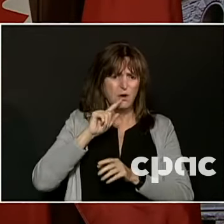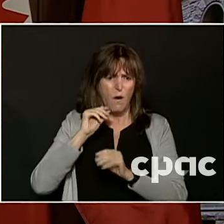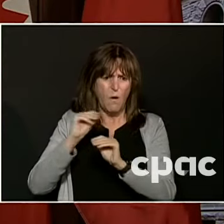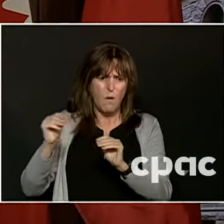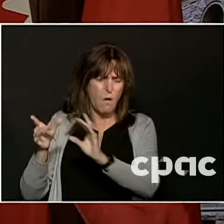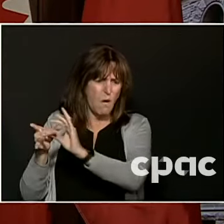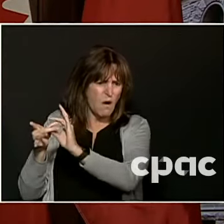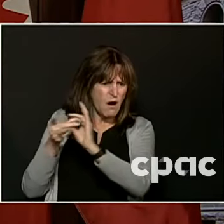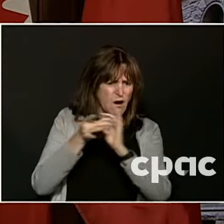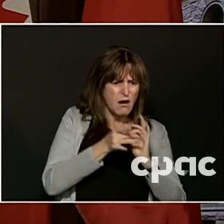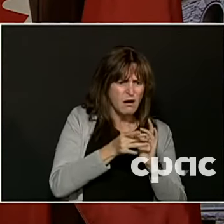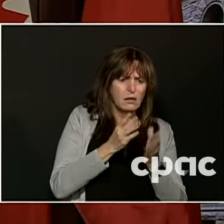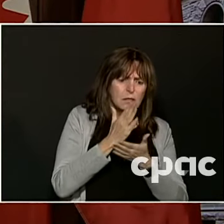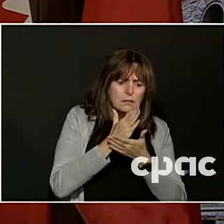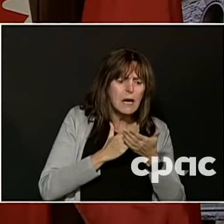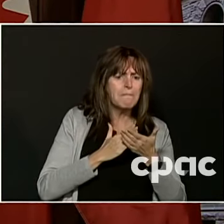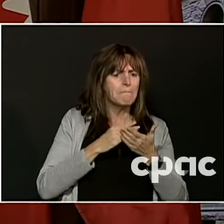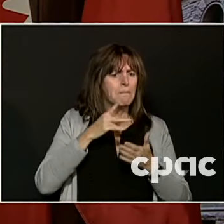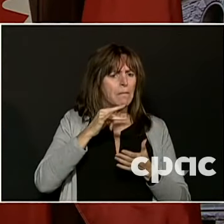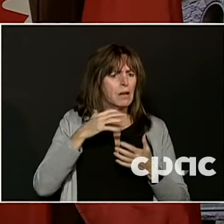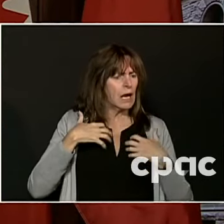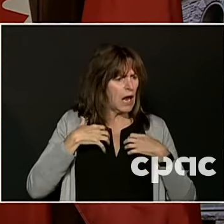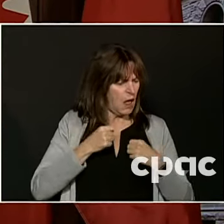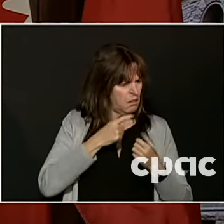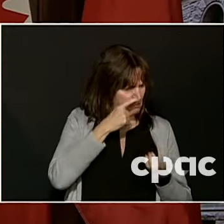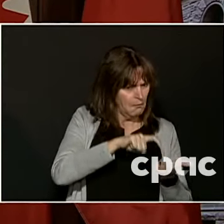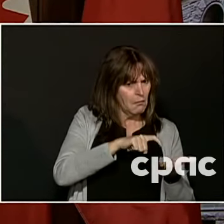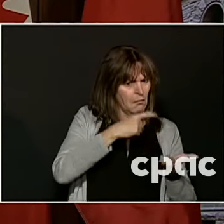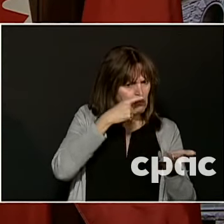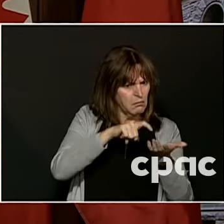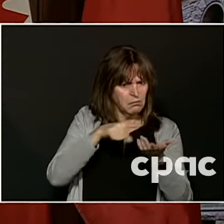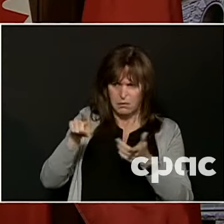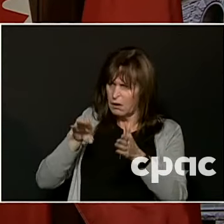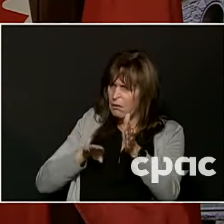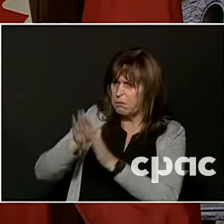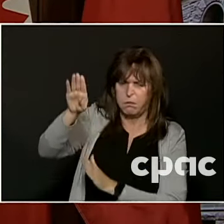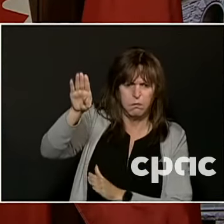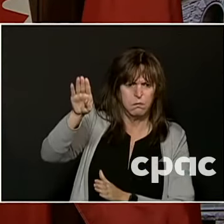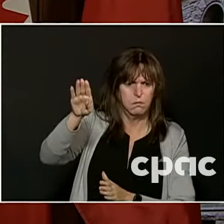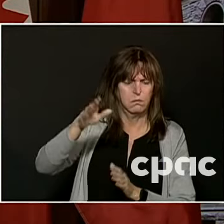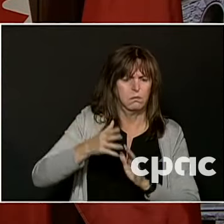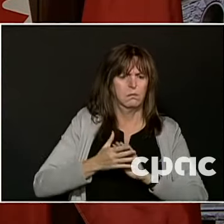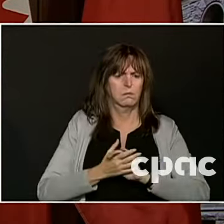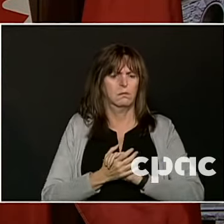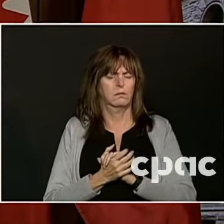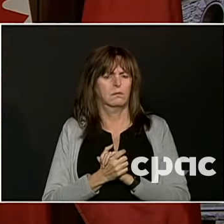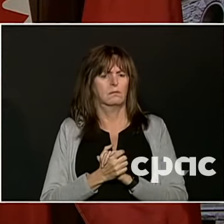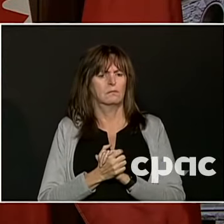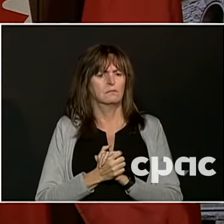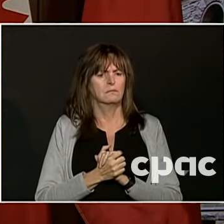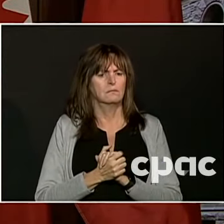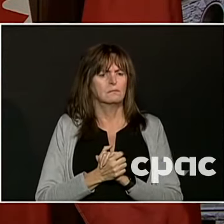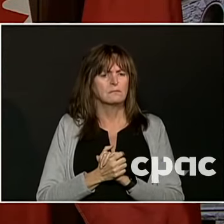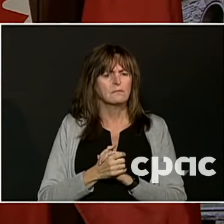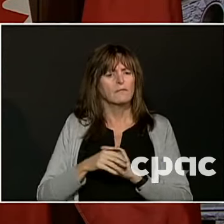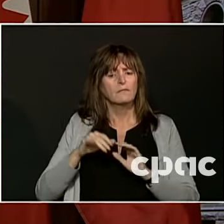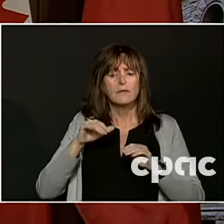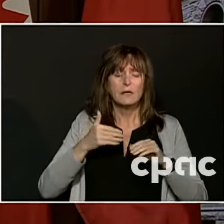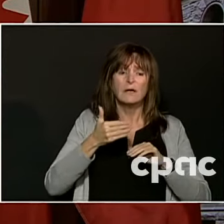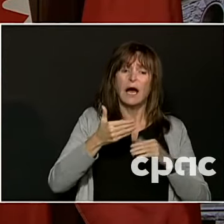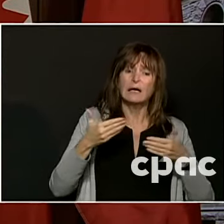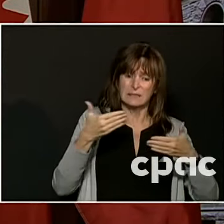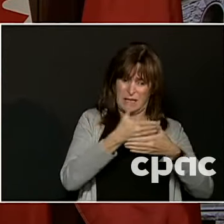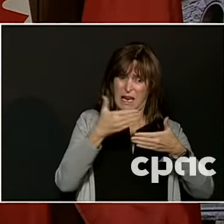It's important to keep in mind, though, that the slide is a result of several factors. The first is community spread.